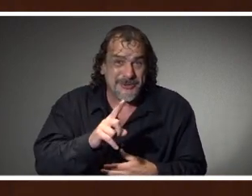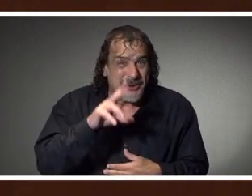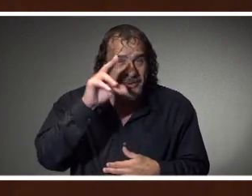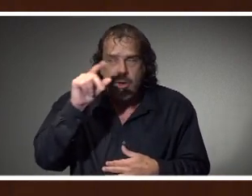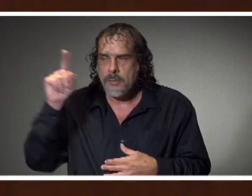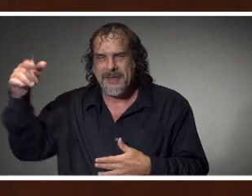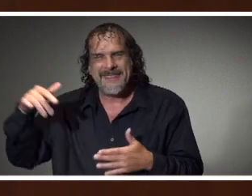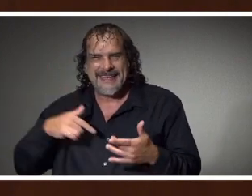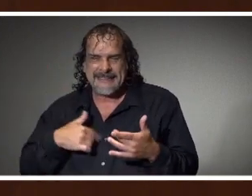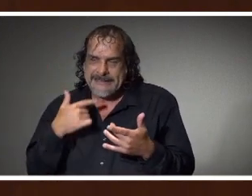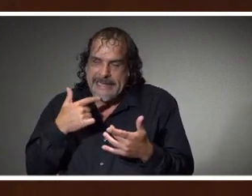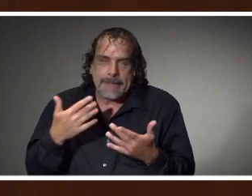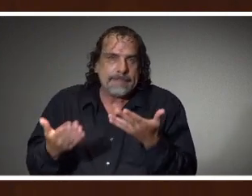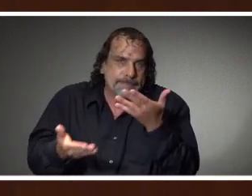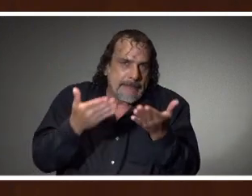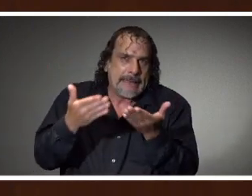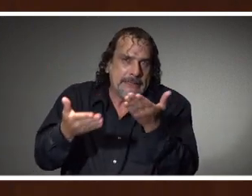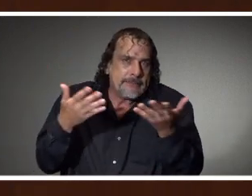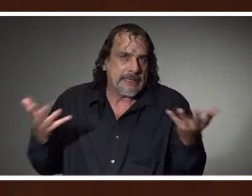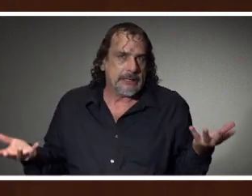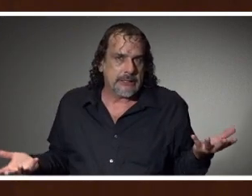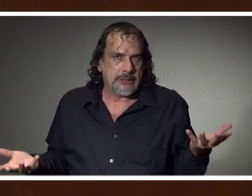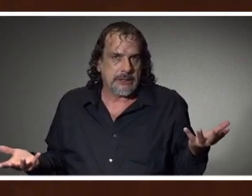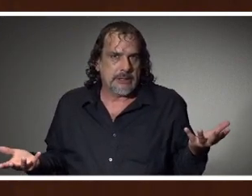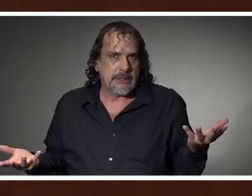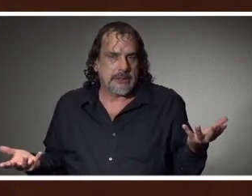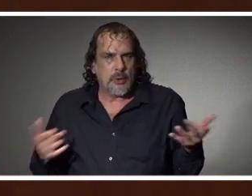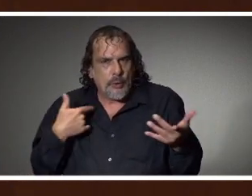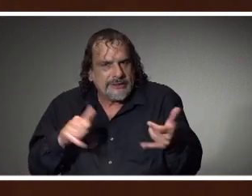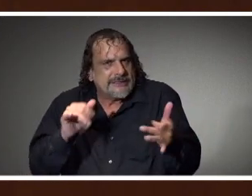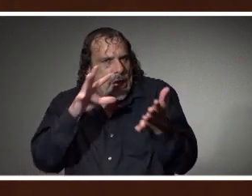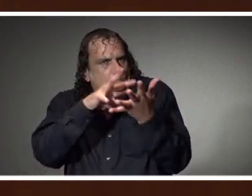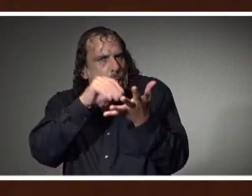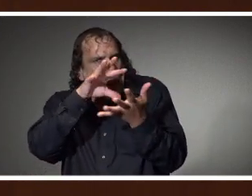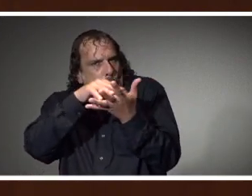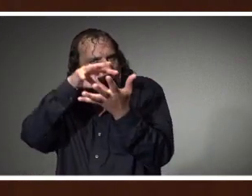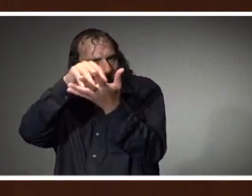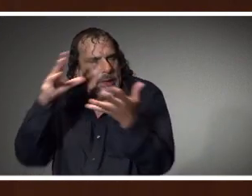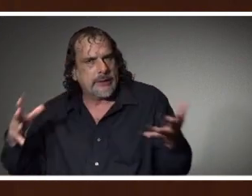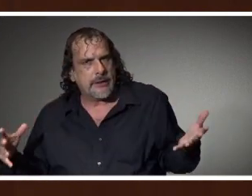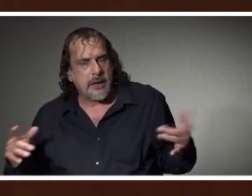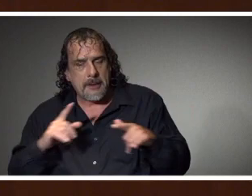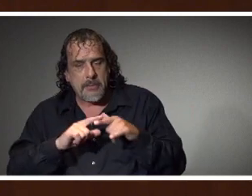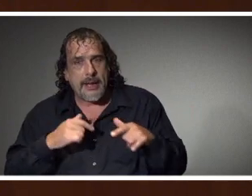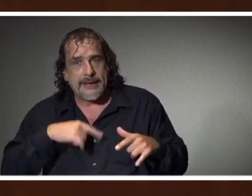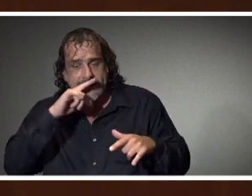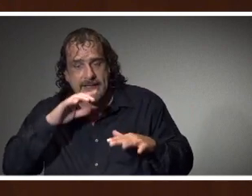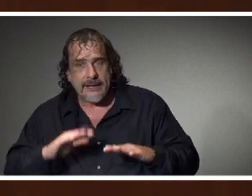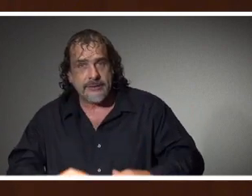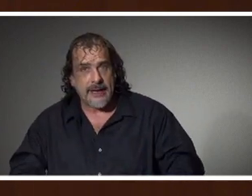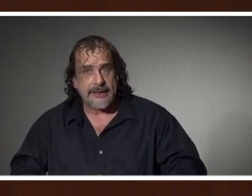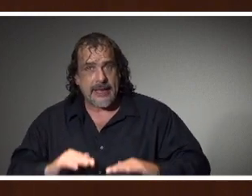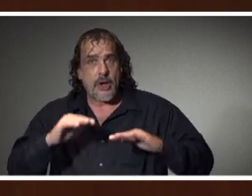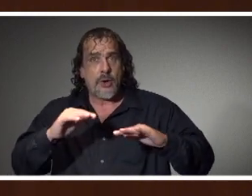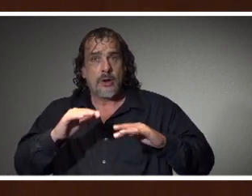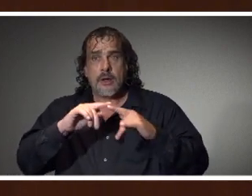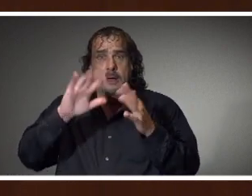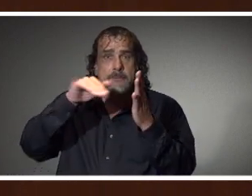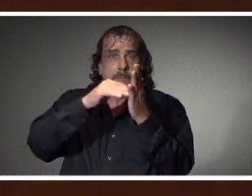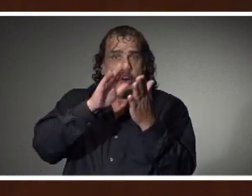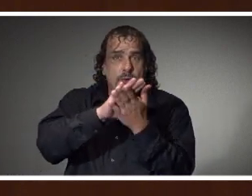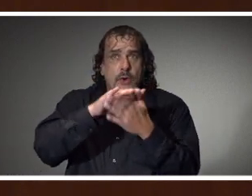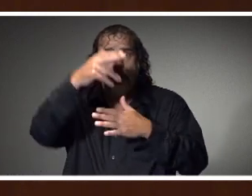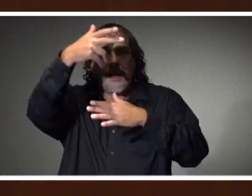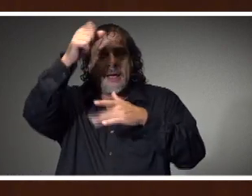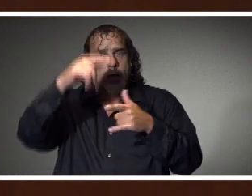of that. Just to caveat it, we're still learning. But very clearly, as kids get older, you go into middle school or high school, they're